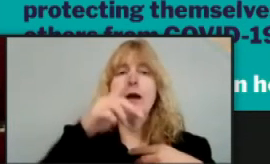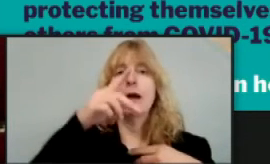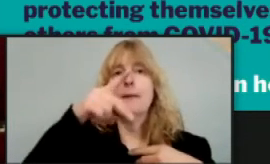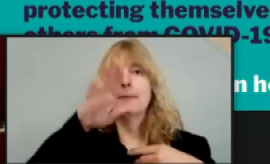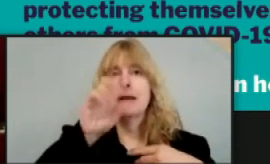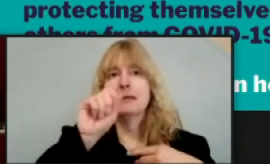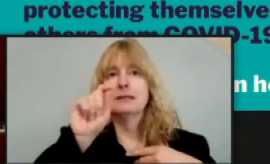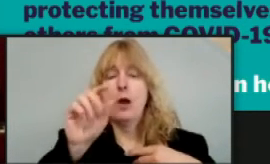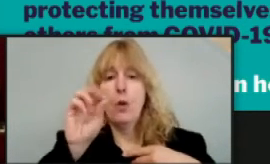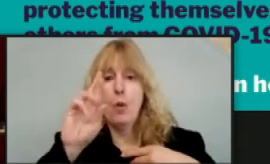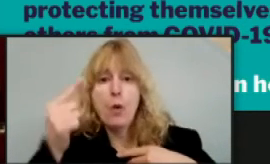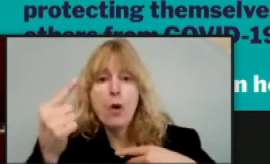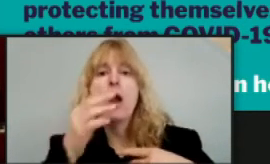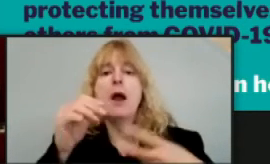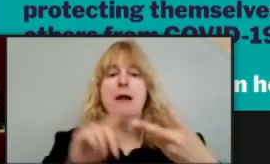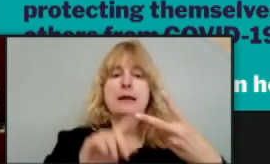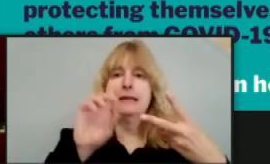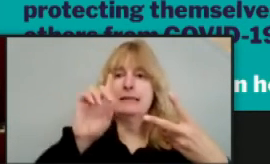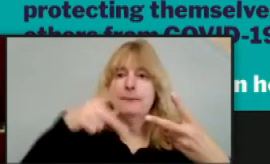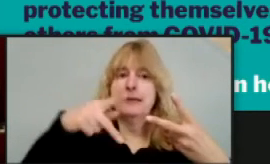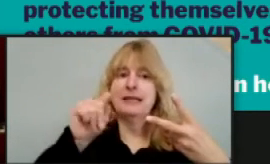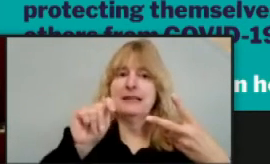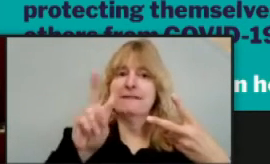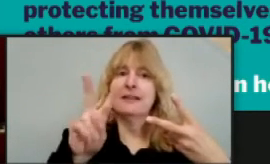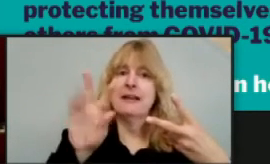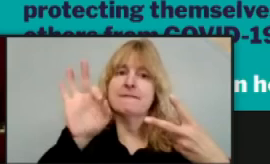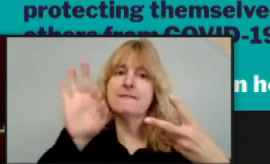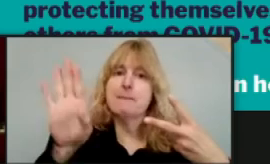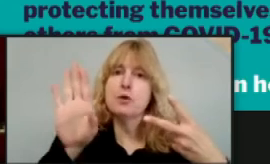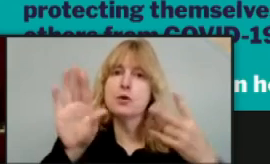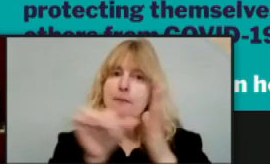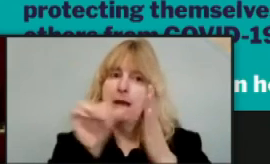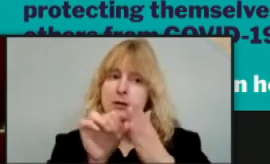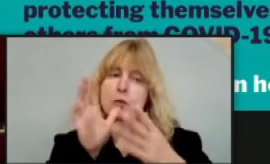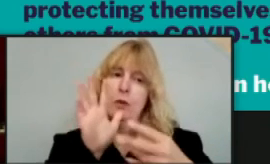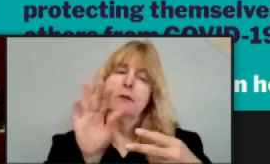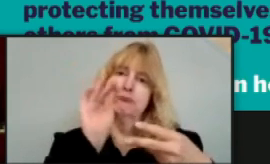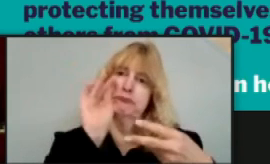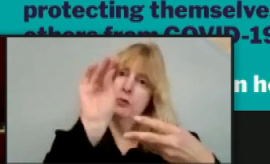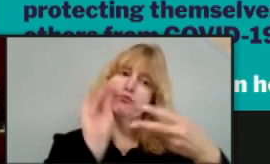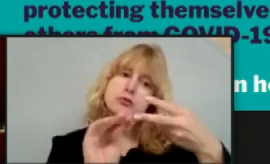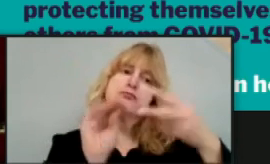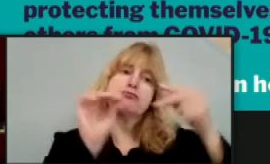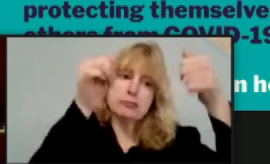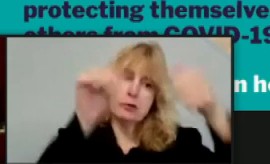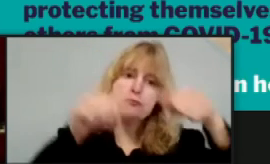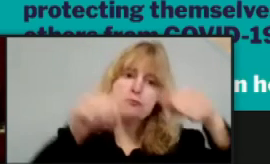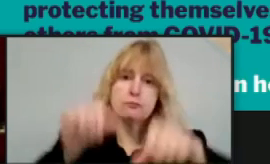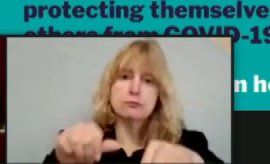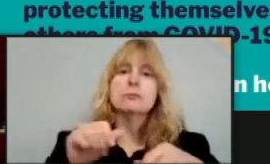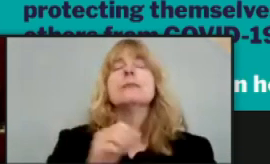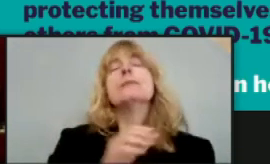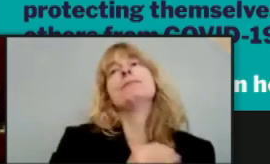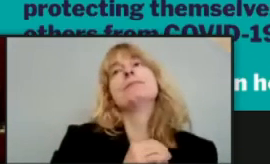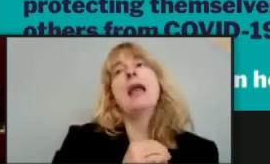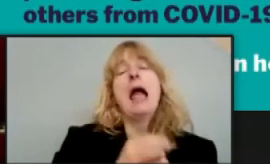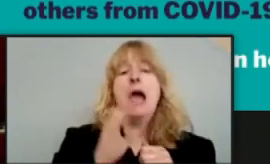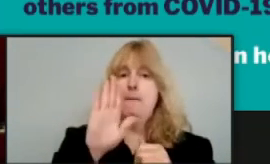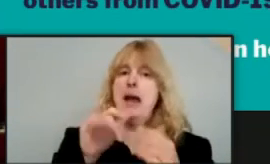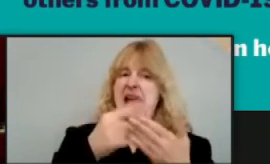DPTV's Facebook page. We have some asks, like we always do.